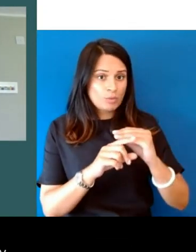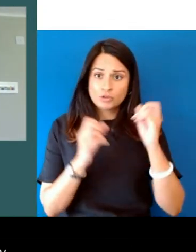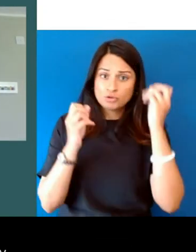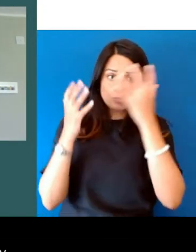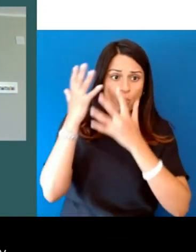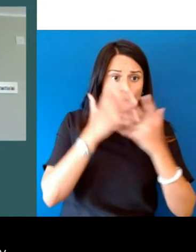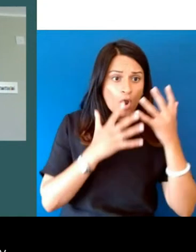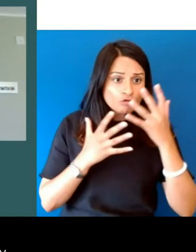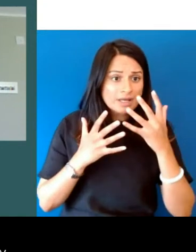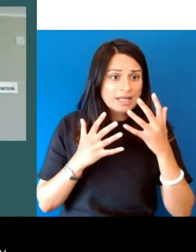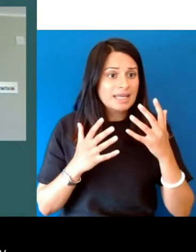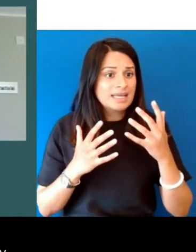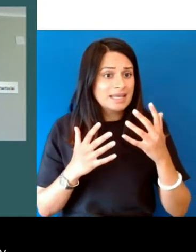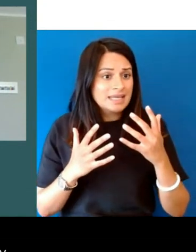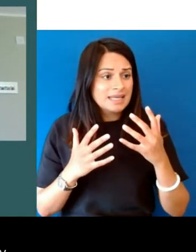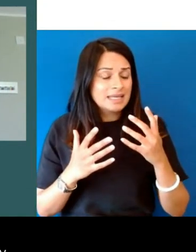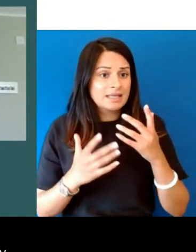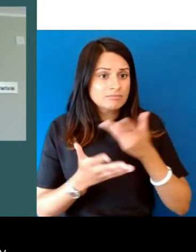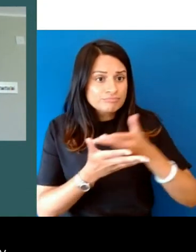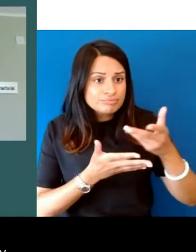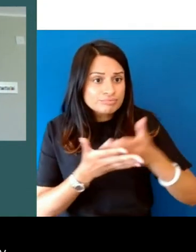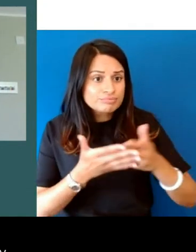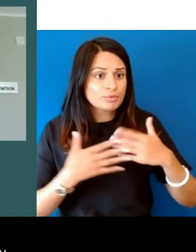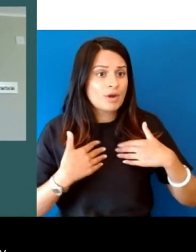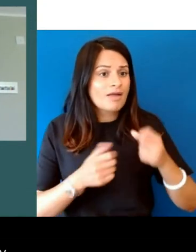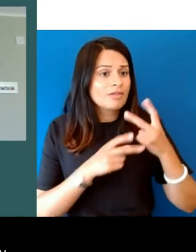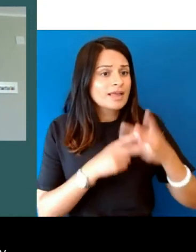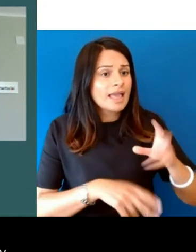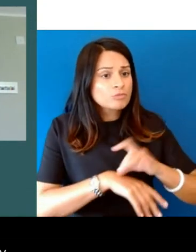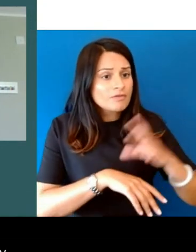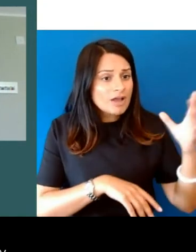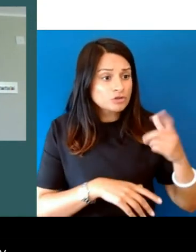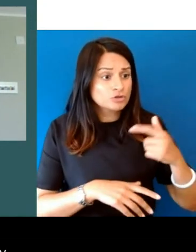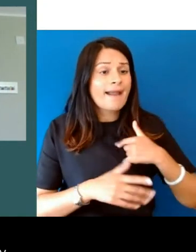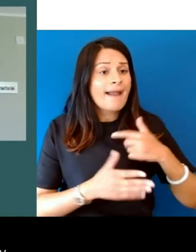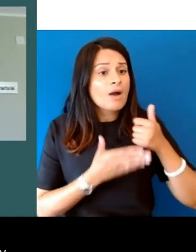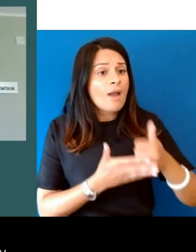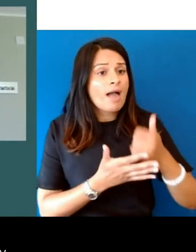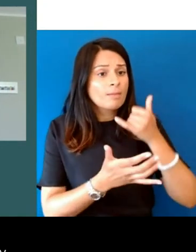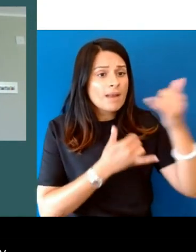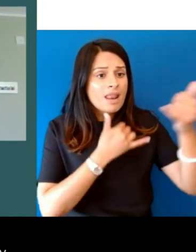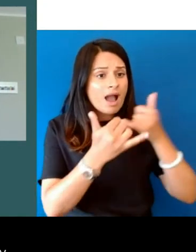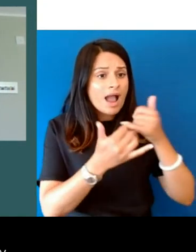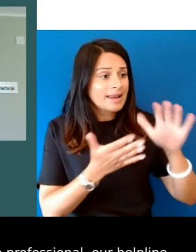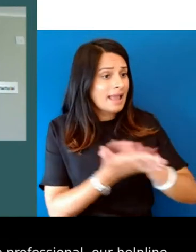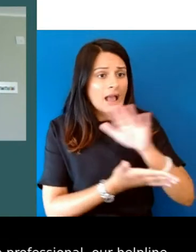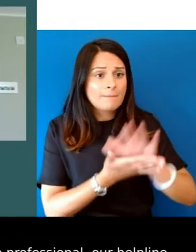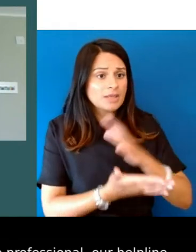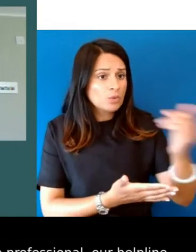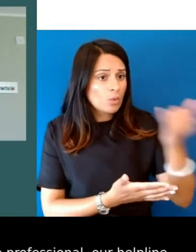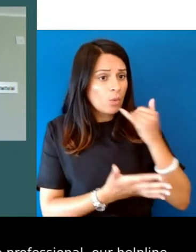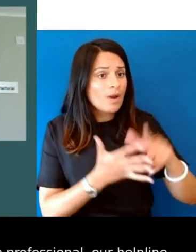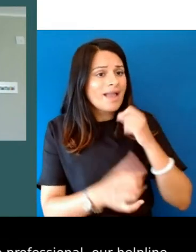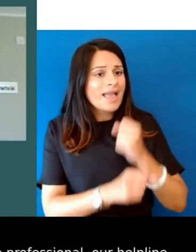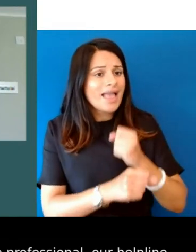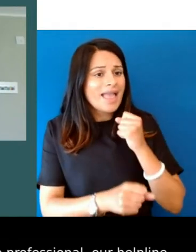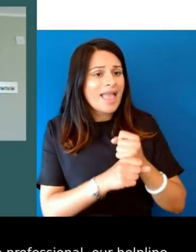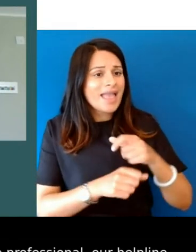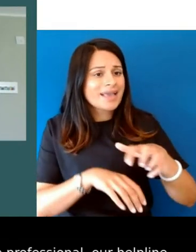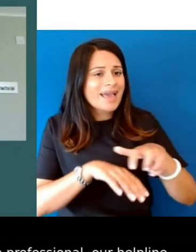professional our helpline we would be happy to to take calls on that and our egg allergy fact sheet discusses that